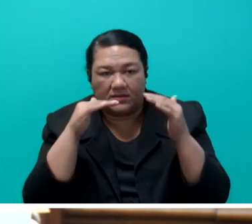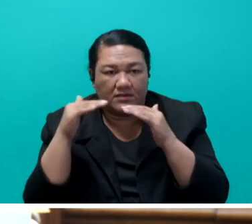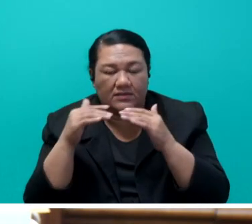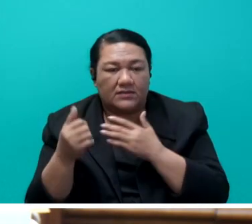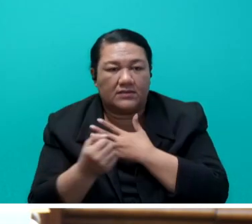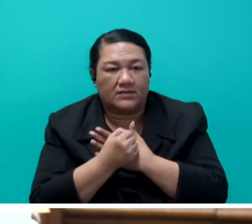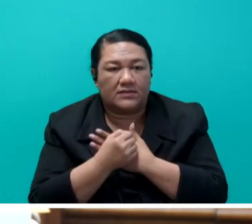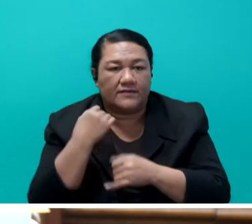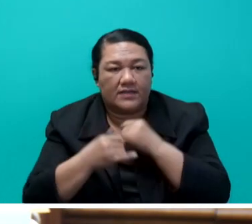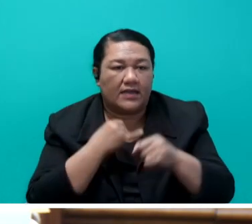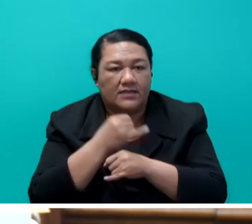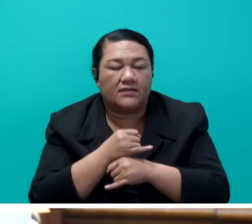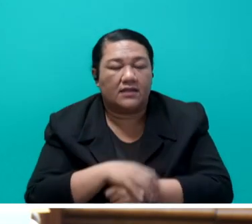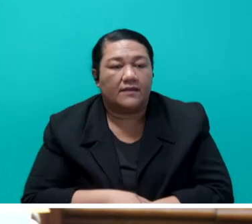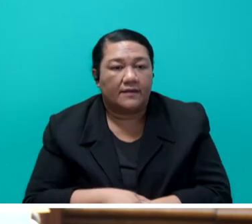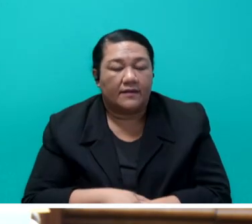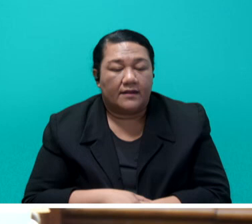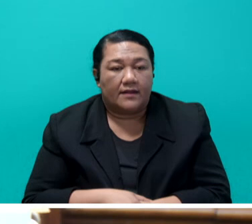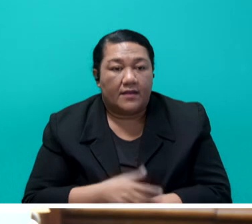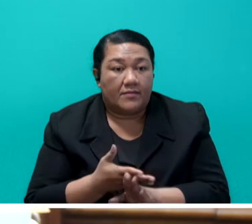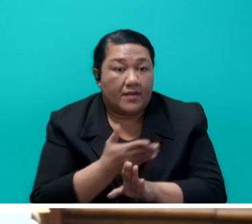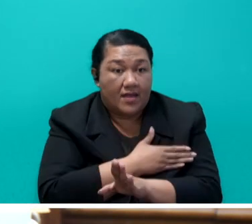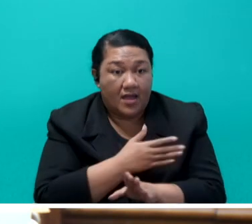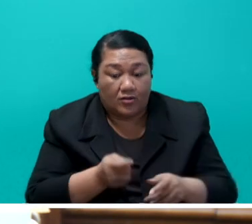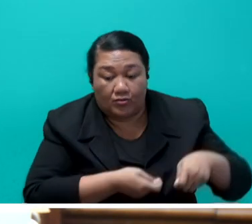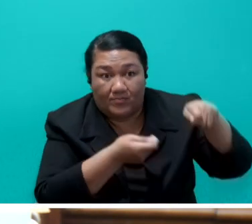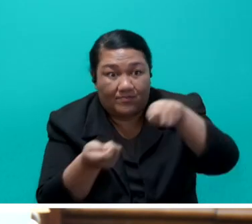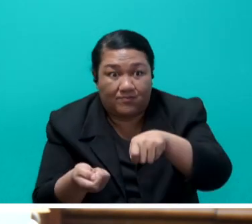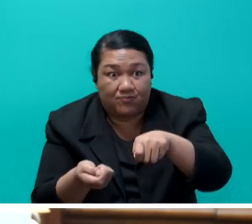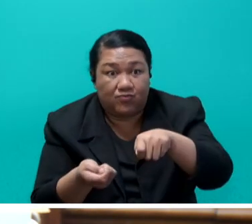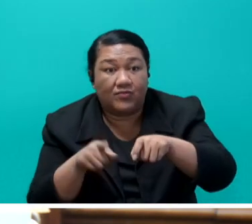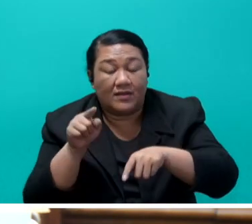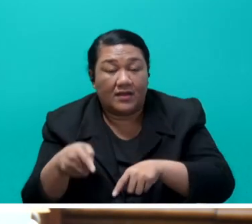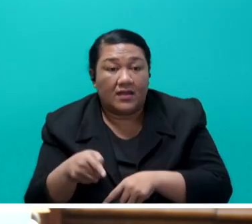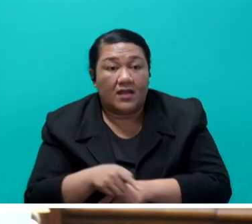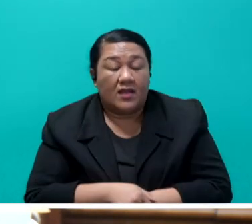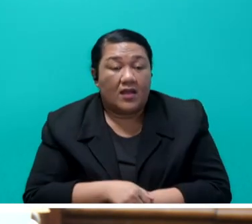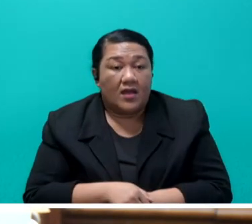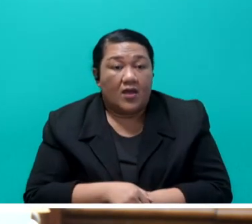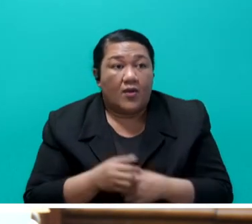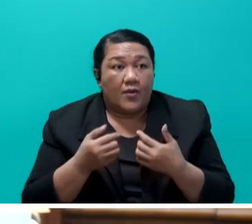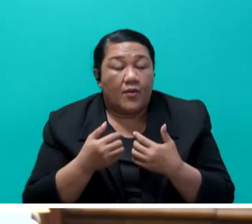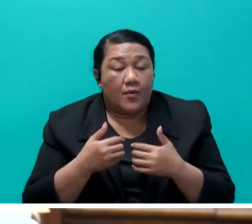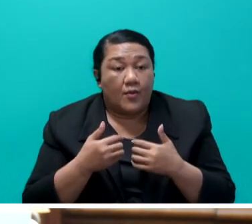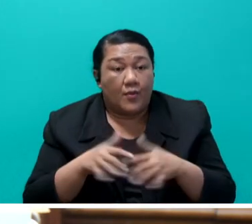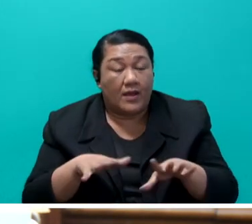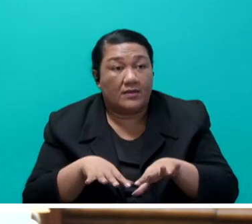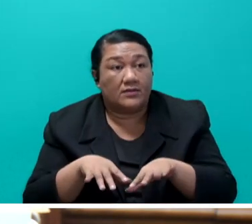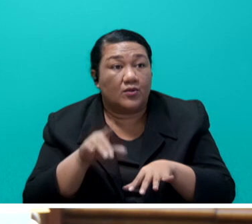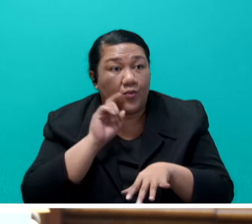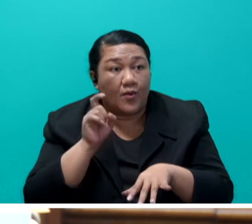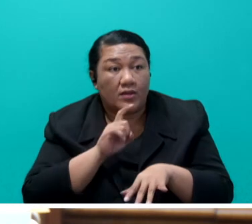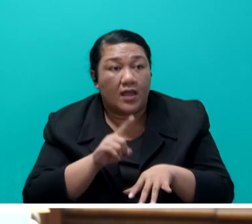Mr. Speaker, sir, prior to the release, the wastewater had undergone complex,